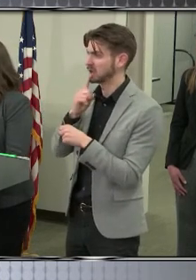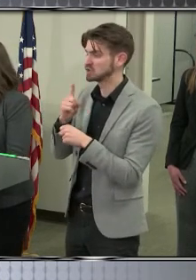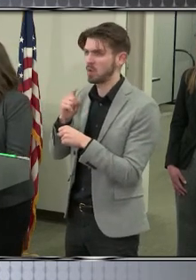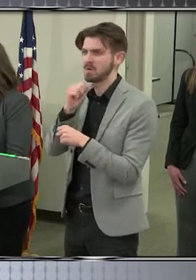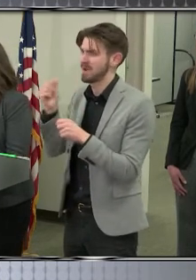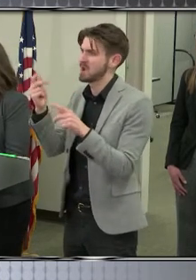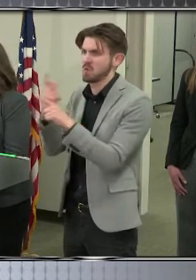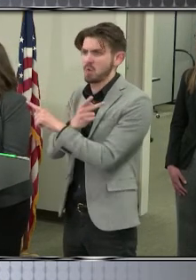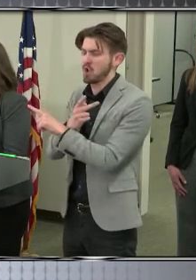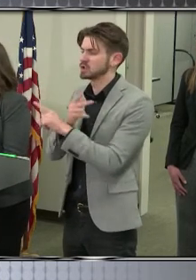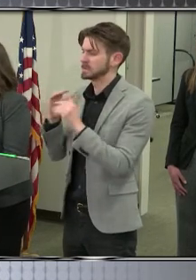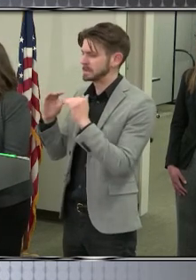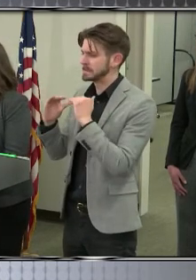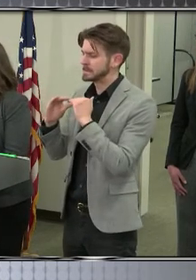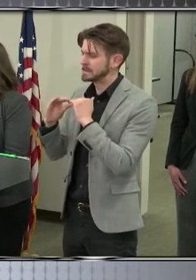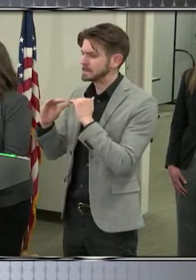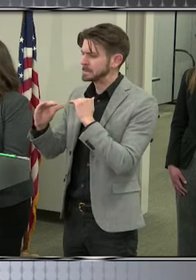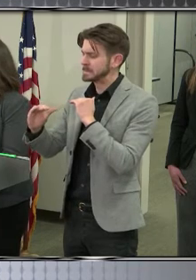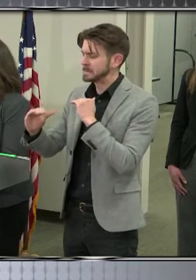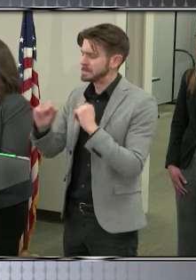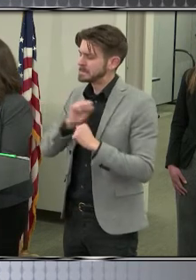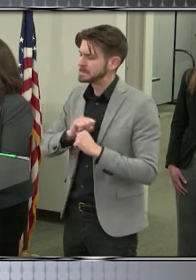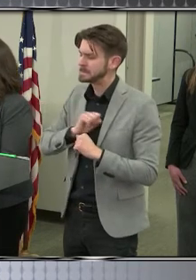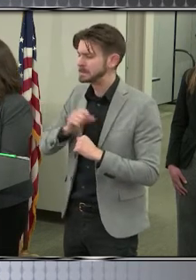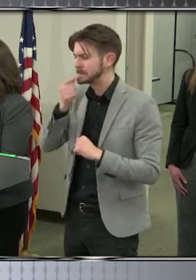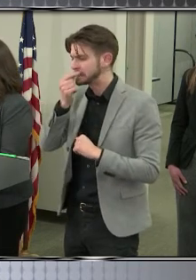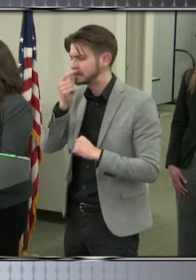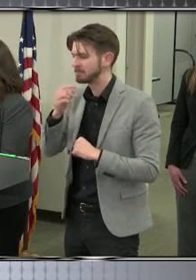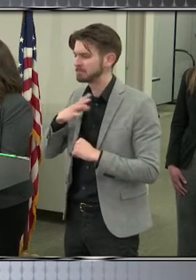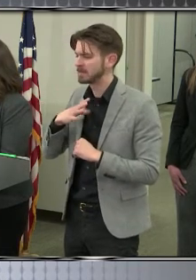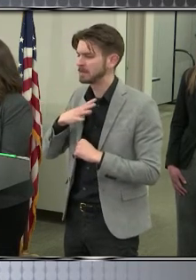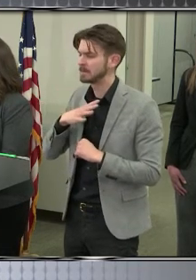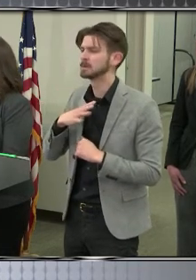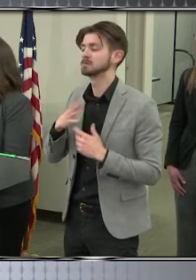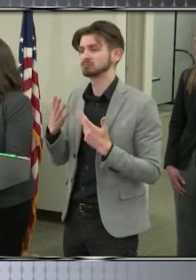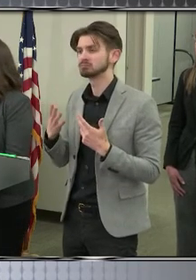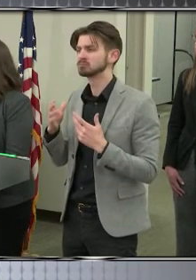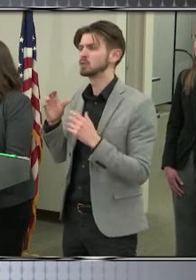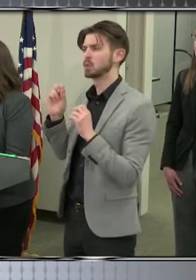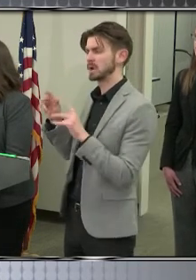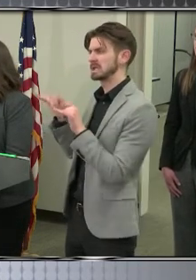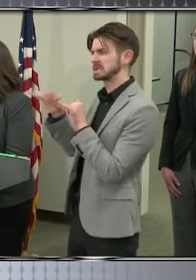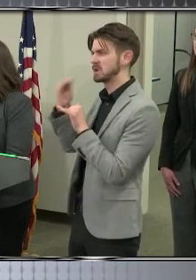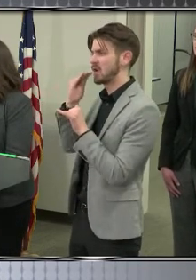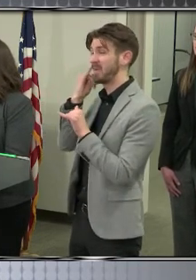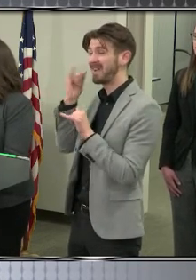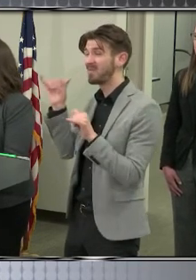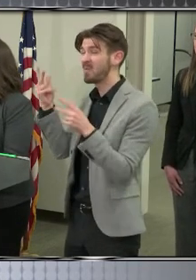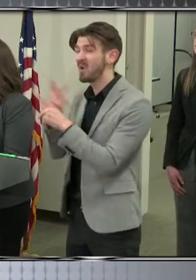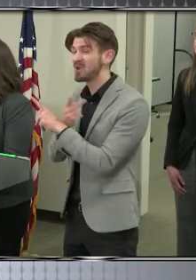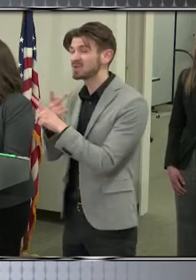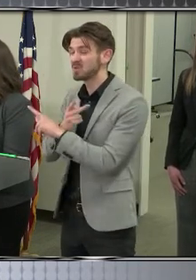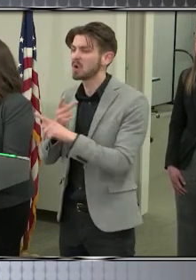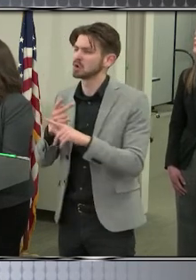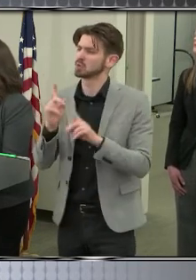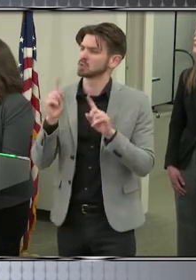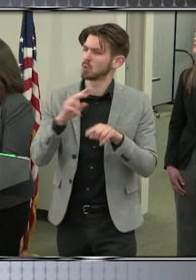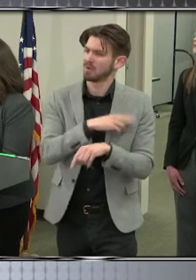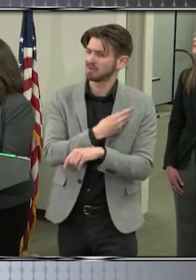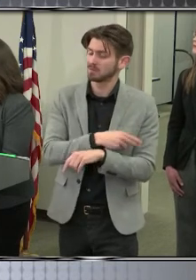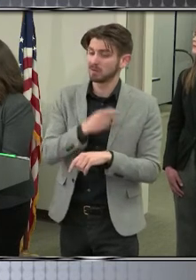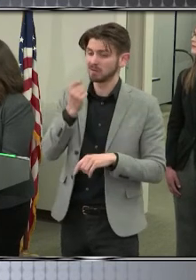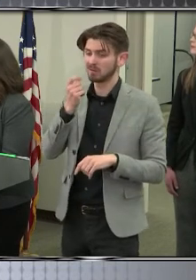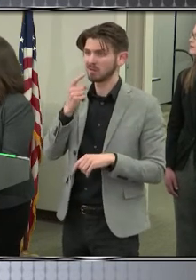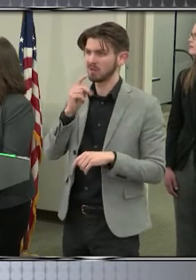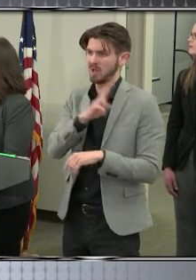that will help prevent overburden on our healthcare systems. And all of our healthcare systems have been working